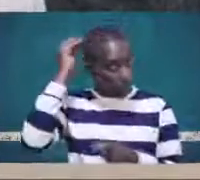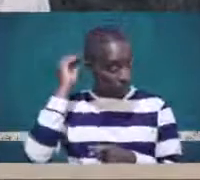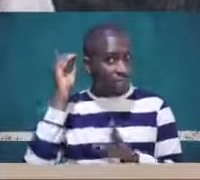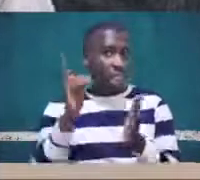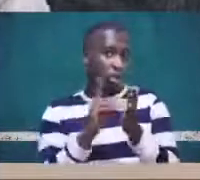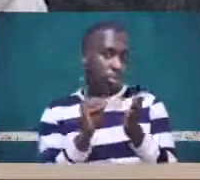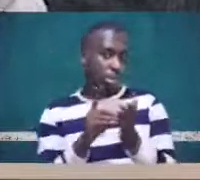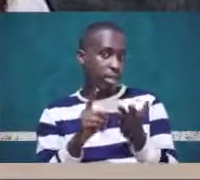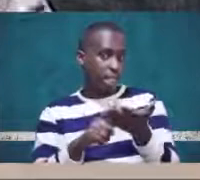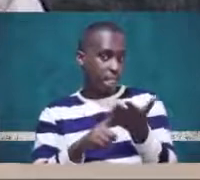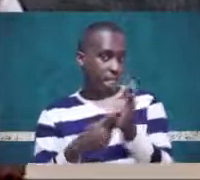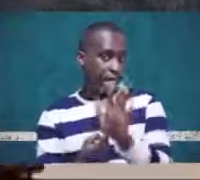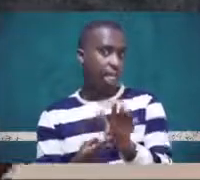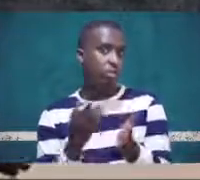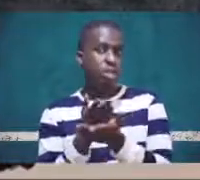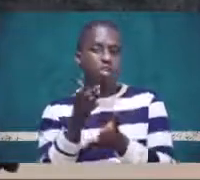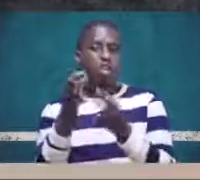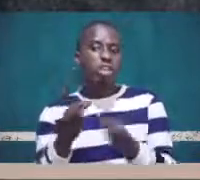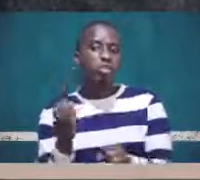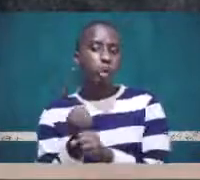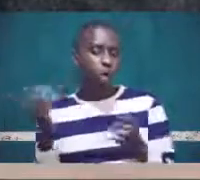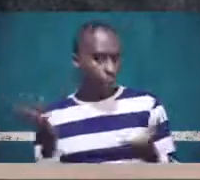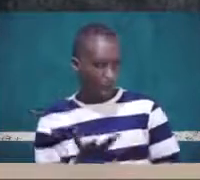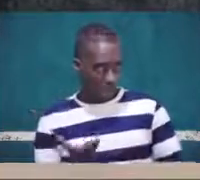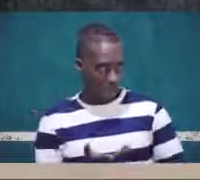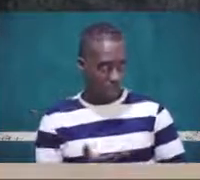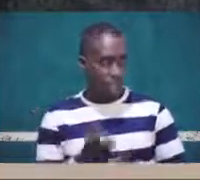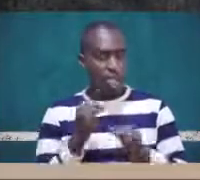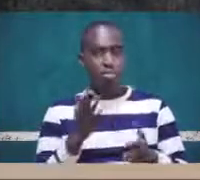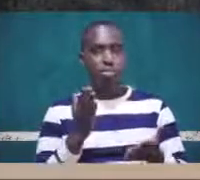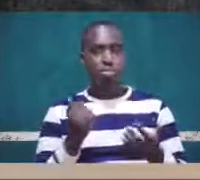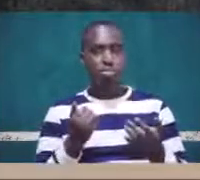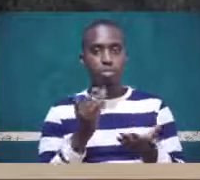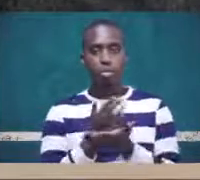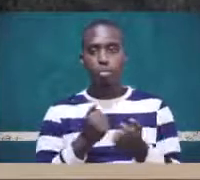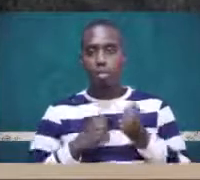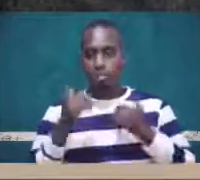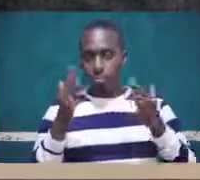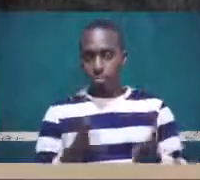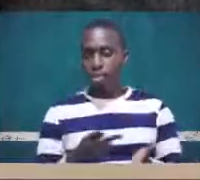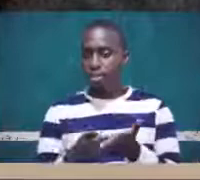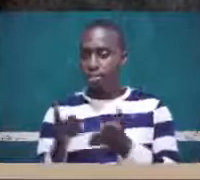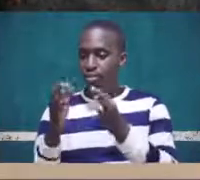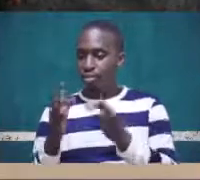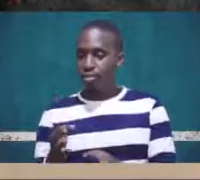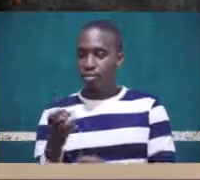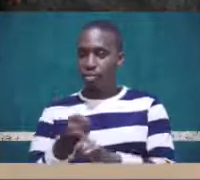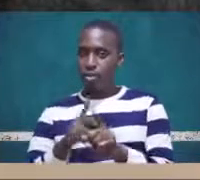shows where commodities are manufactured. Now, if this is a Rwandan trader, is buying goods from